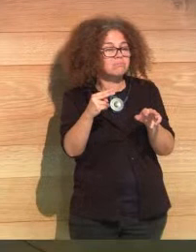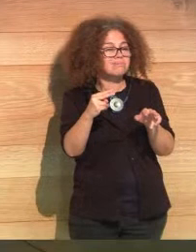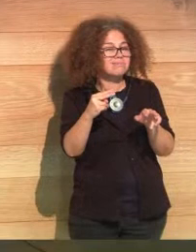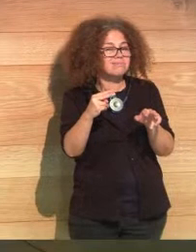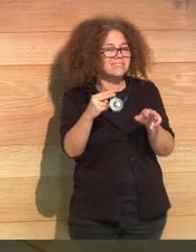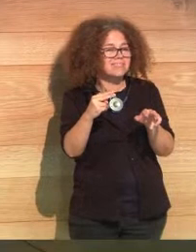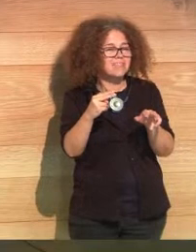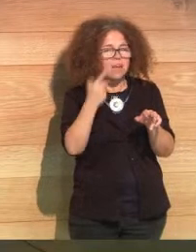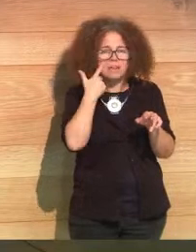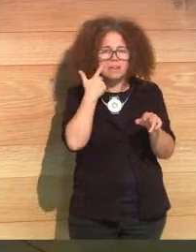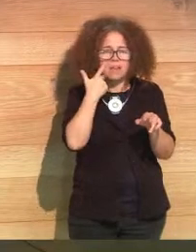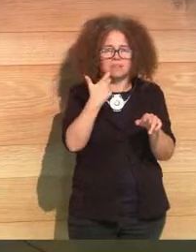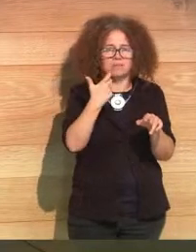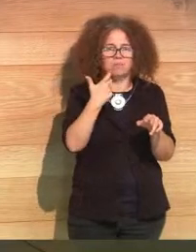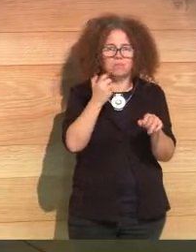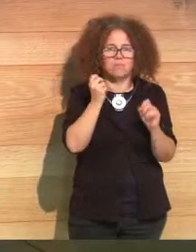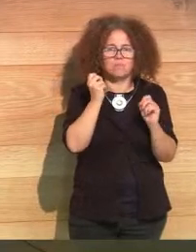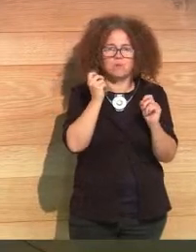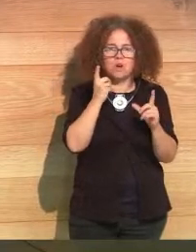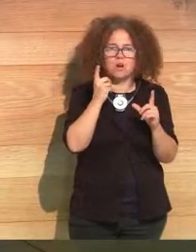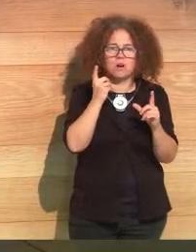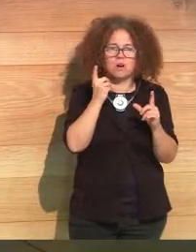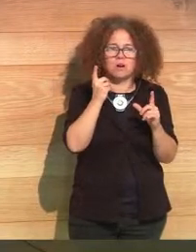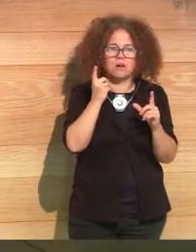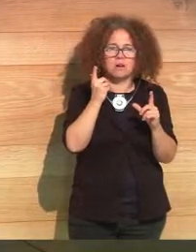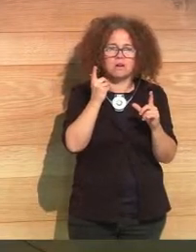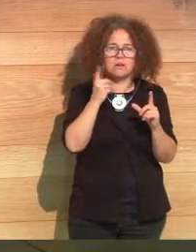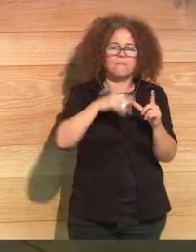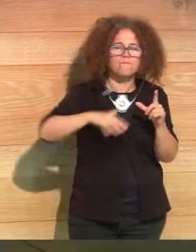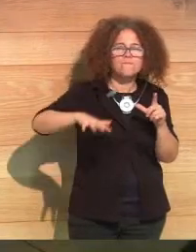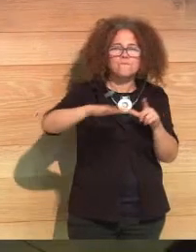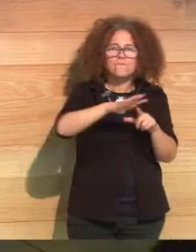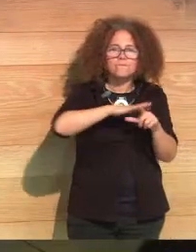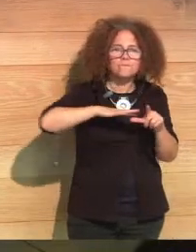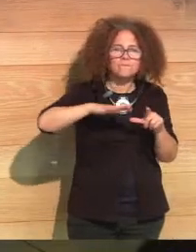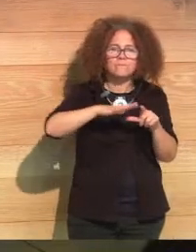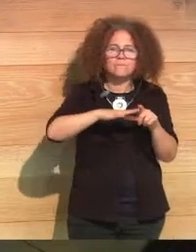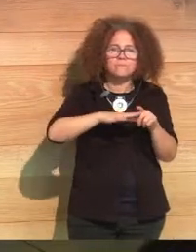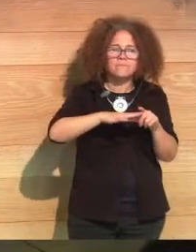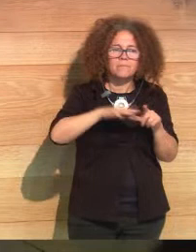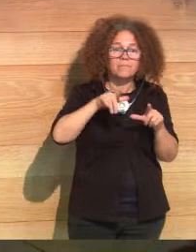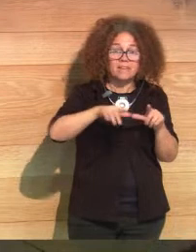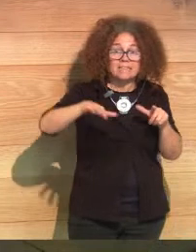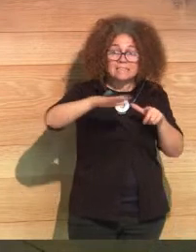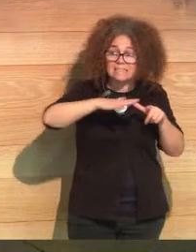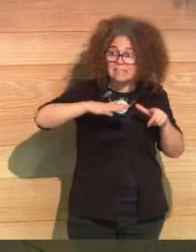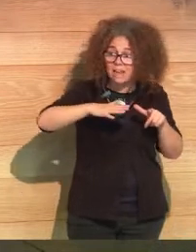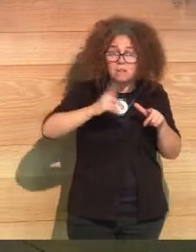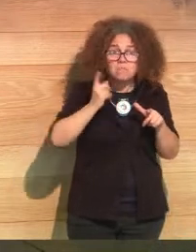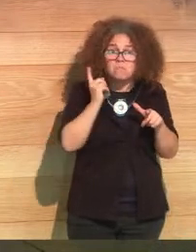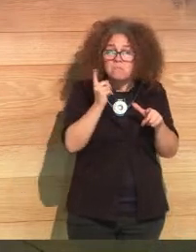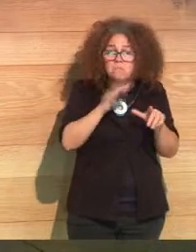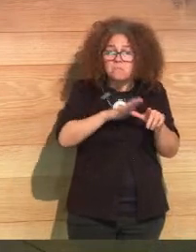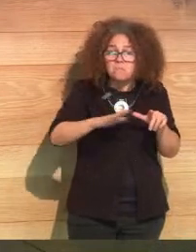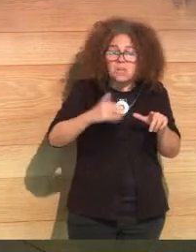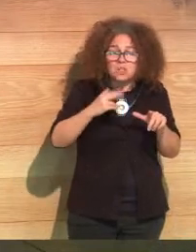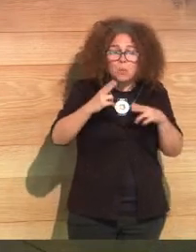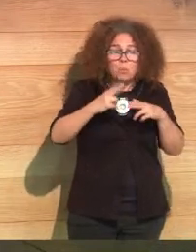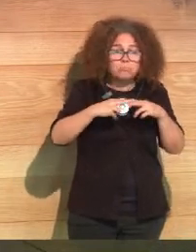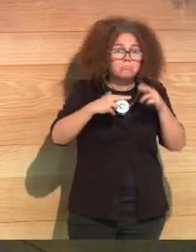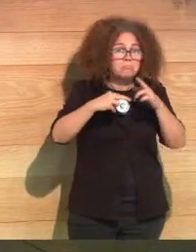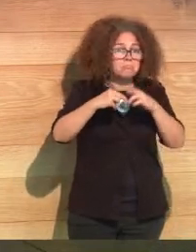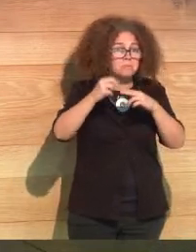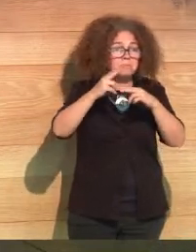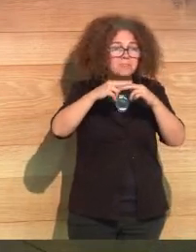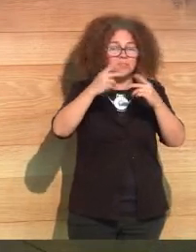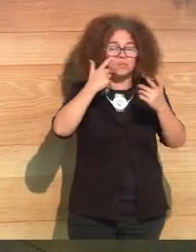you realize by seeing this construction, you realize that this immersive room is also a construction. It's something we should talk about